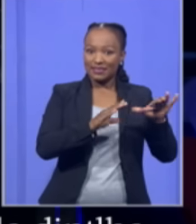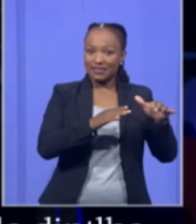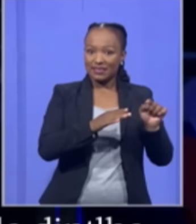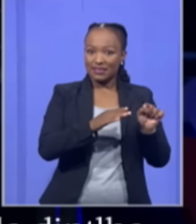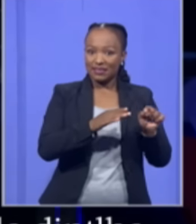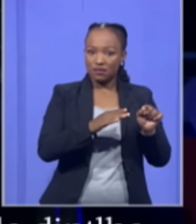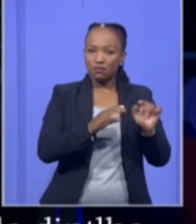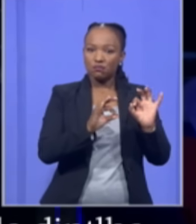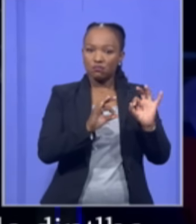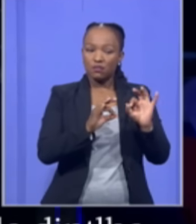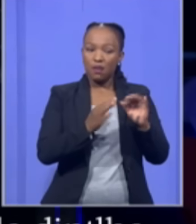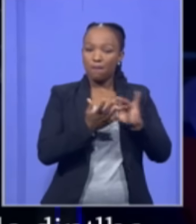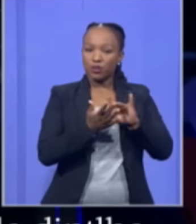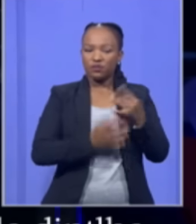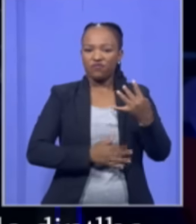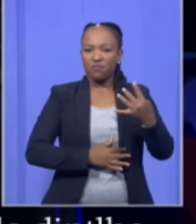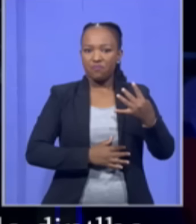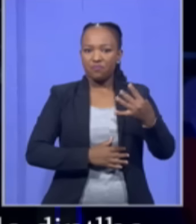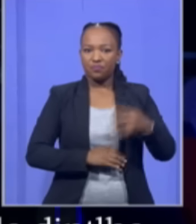yona e maemong a bone.